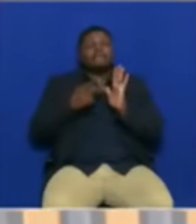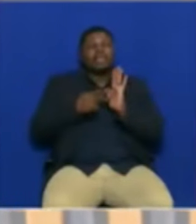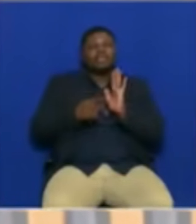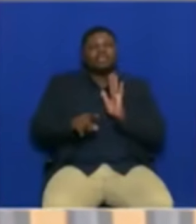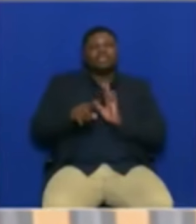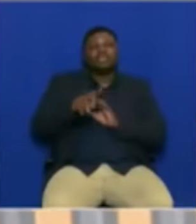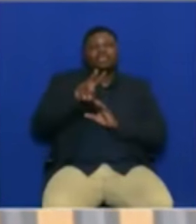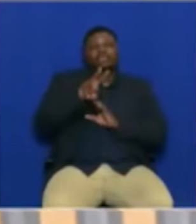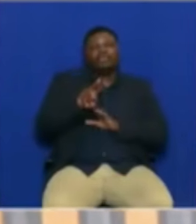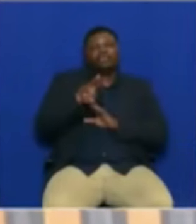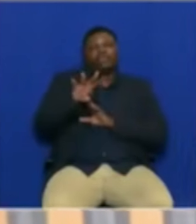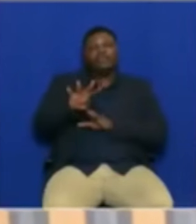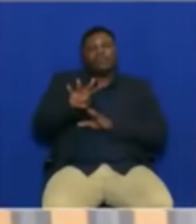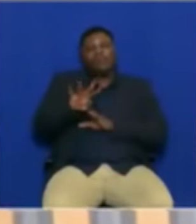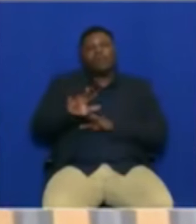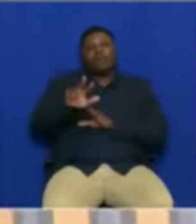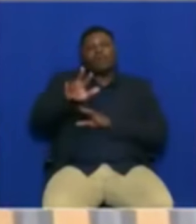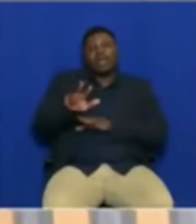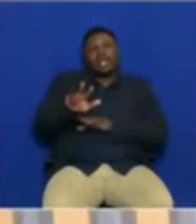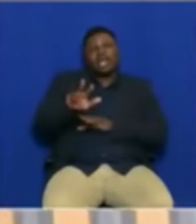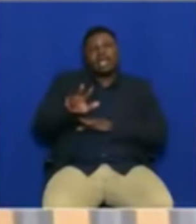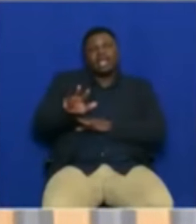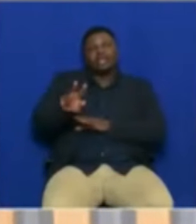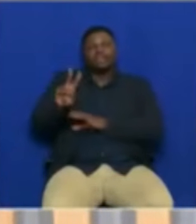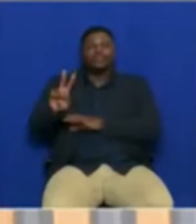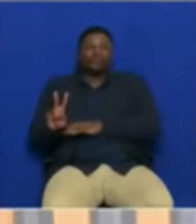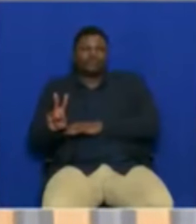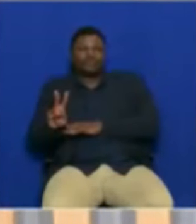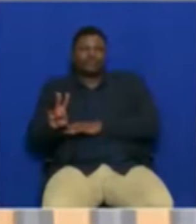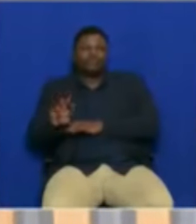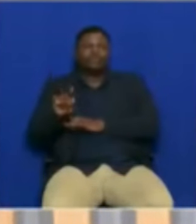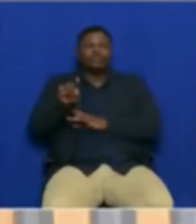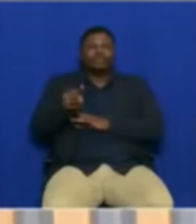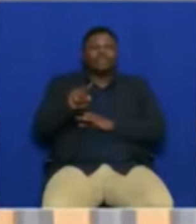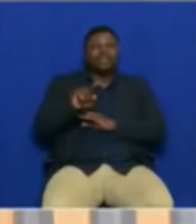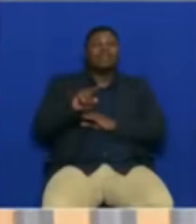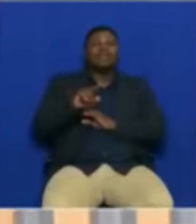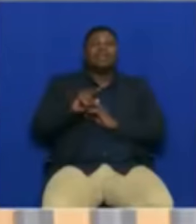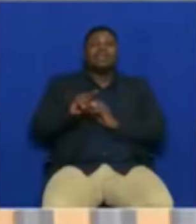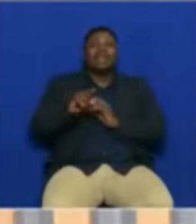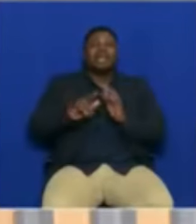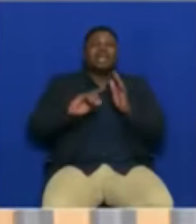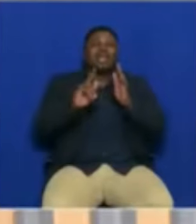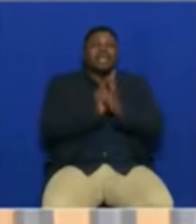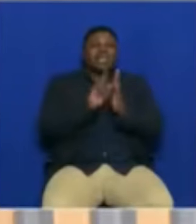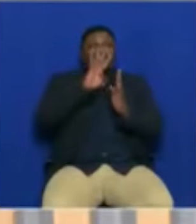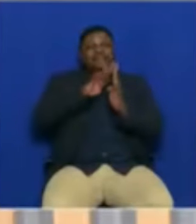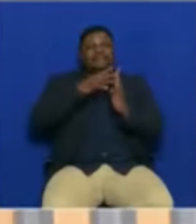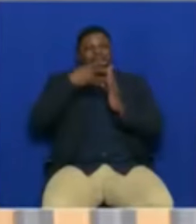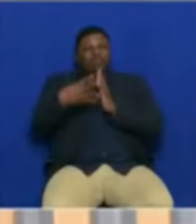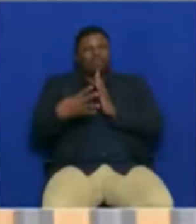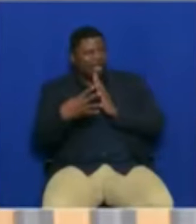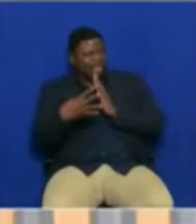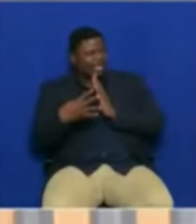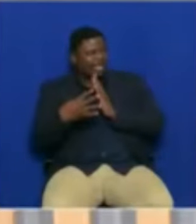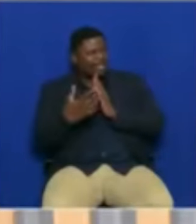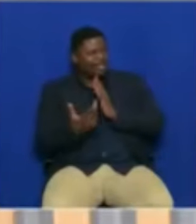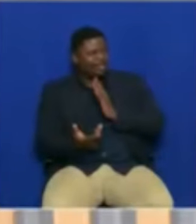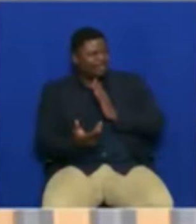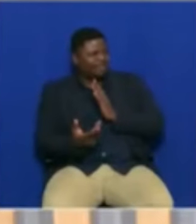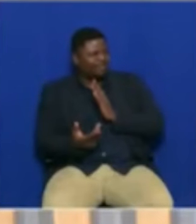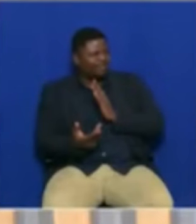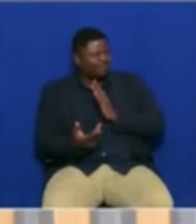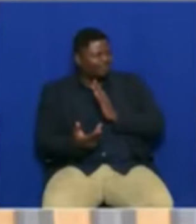That is the framework, the legal framework you set out. Yes, And then that's the only